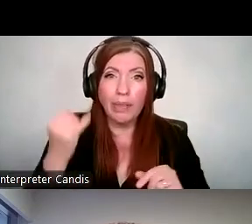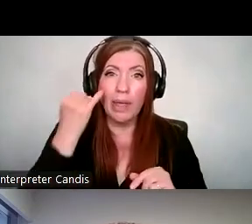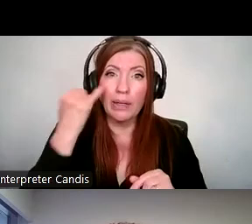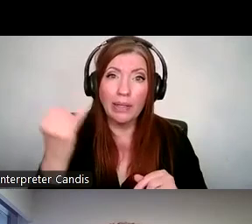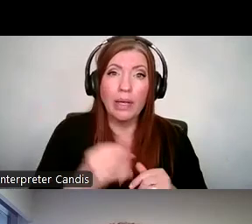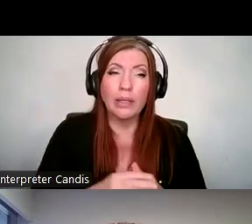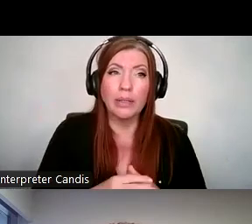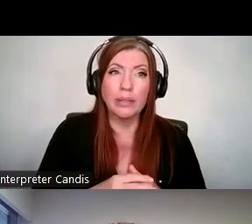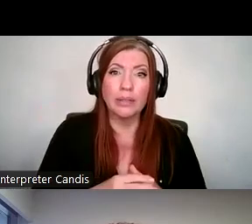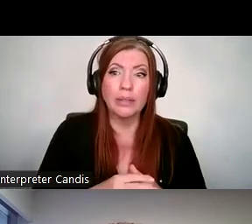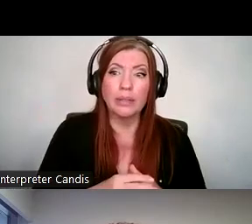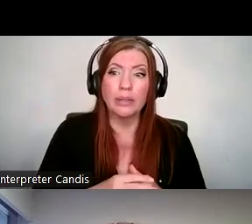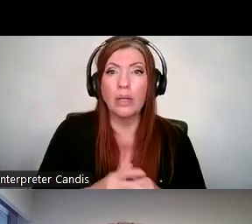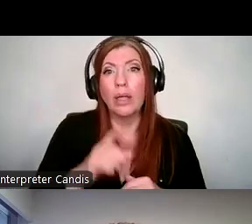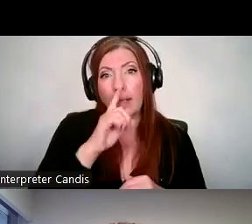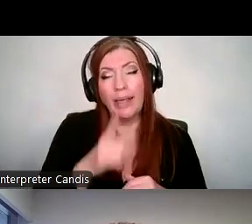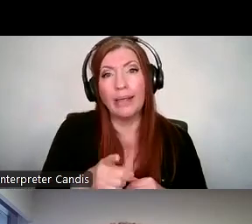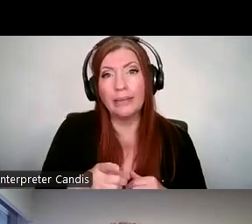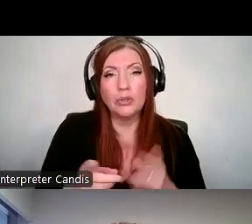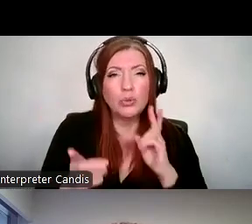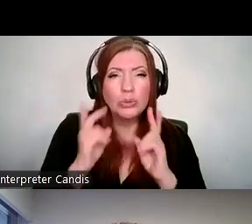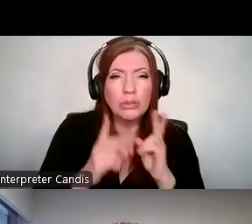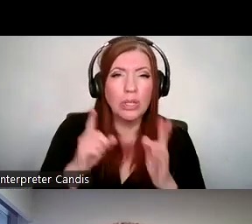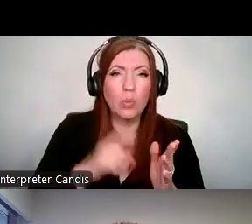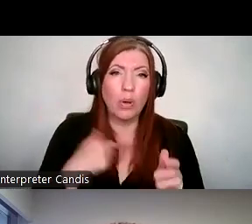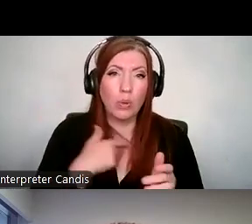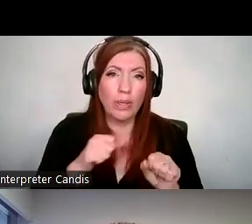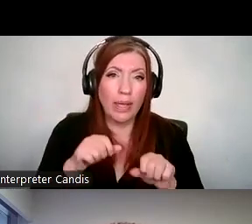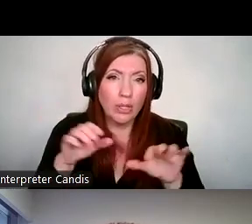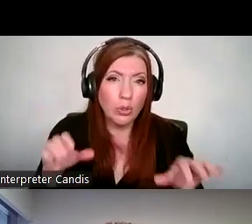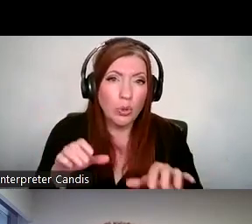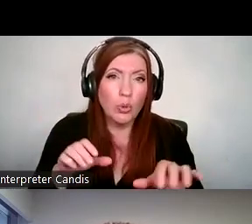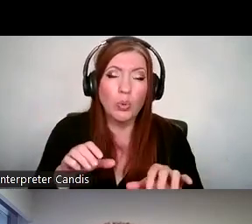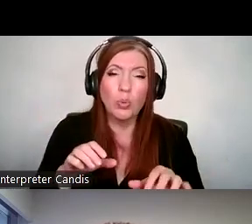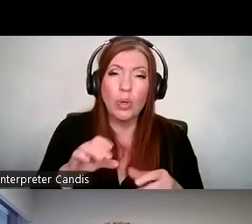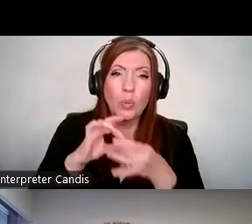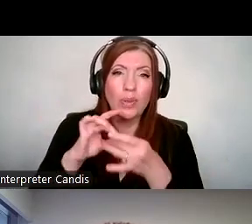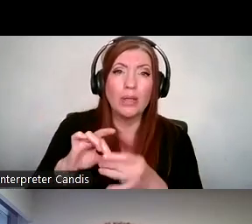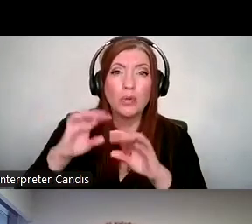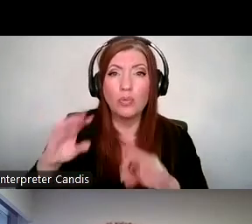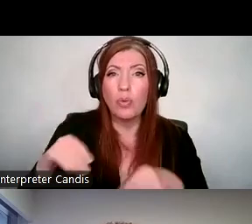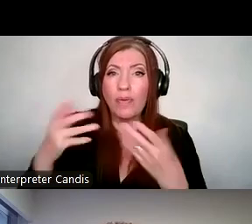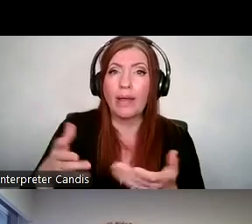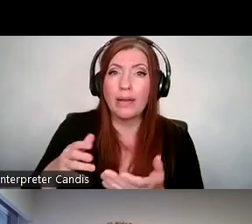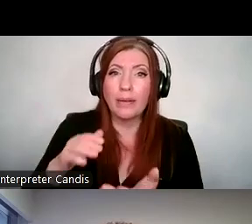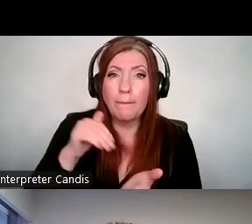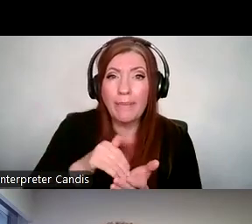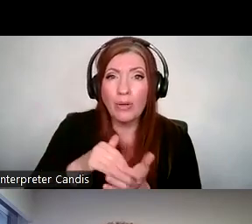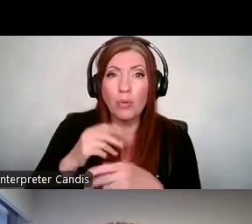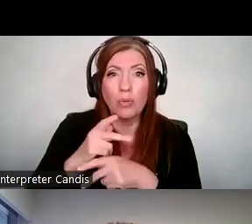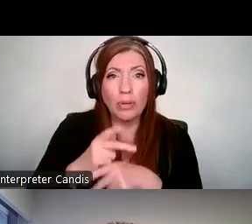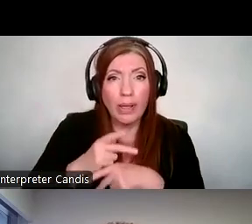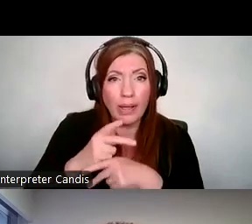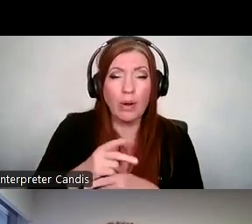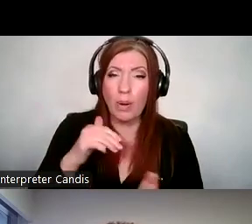was to see what we can do about providing medical care,